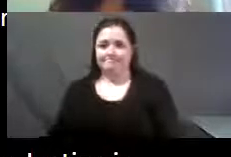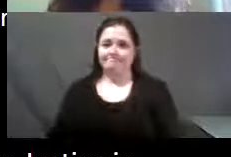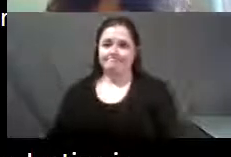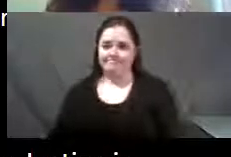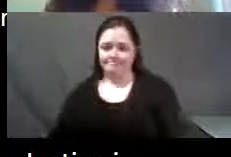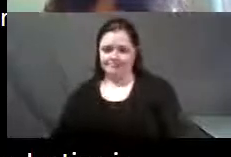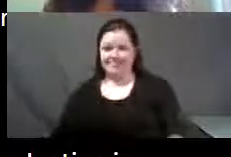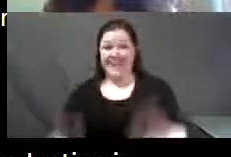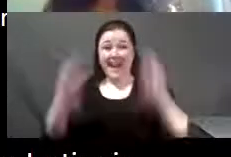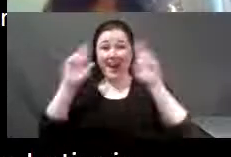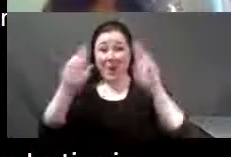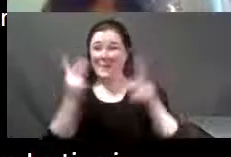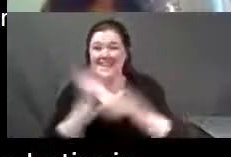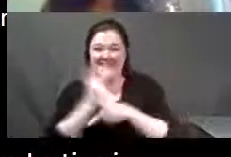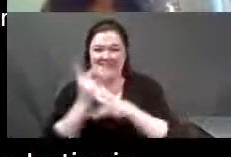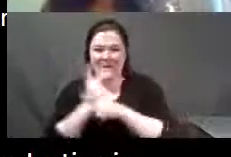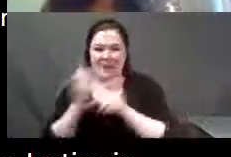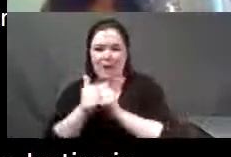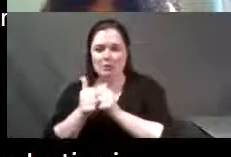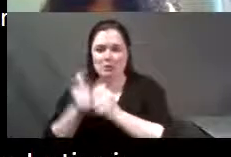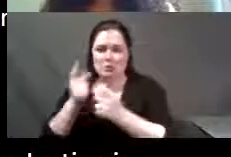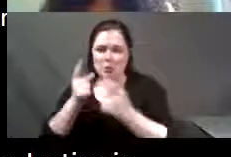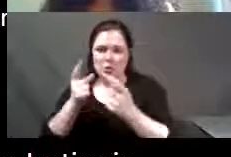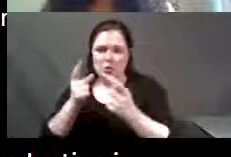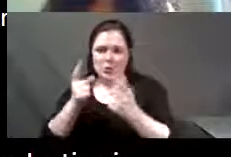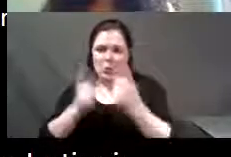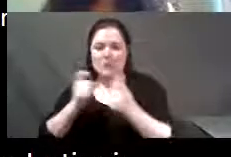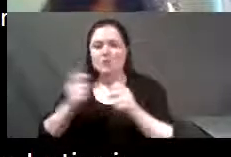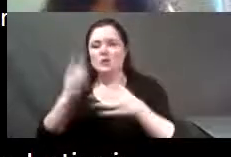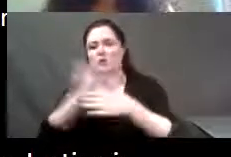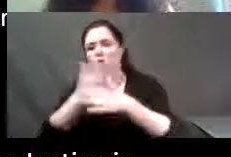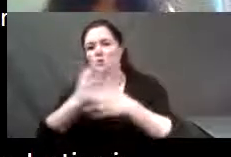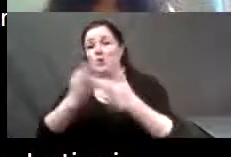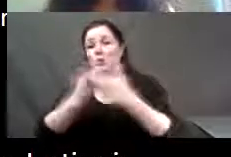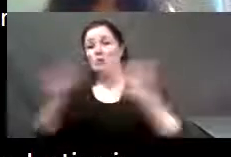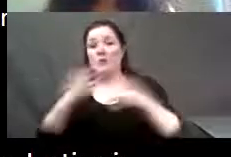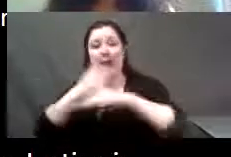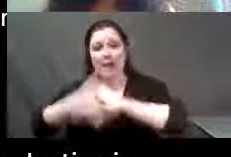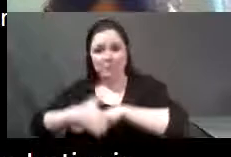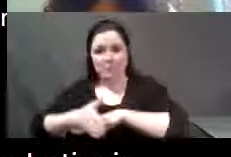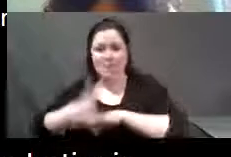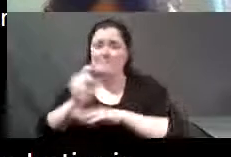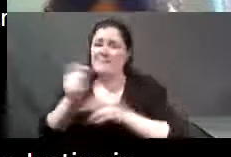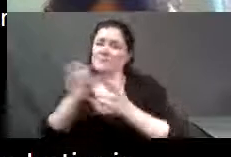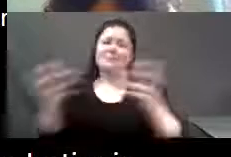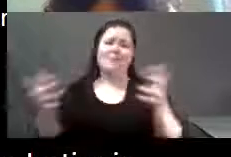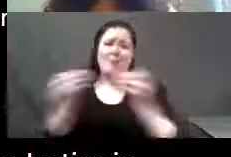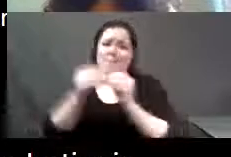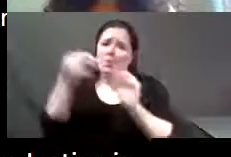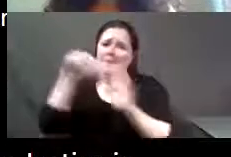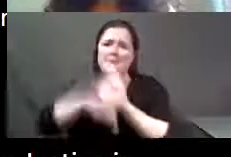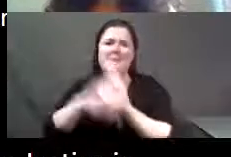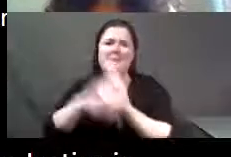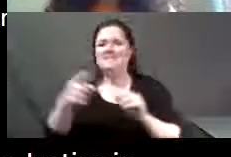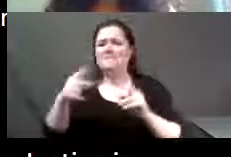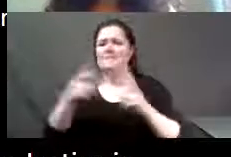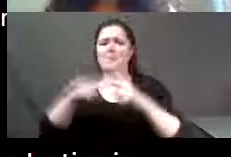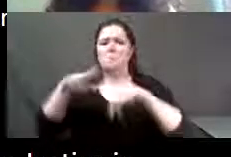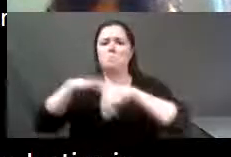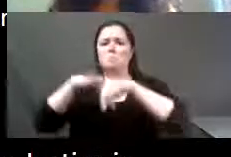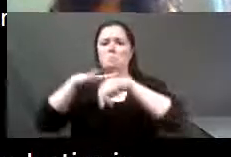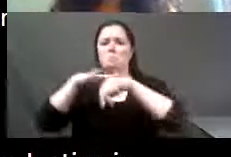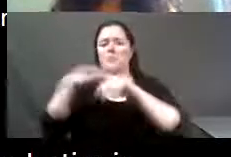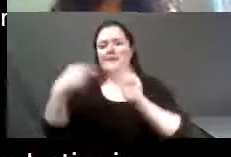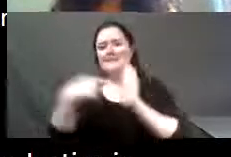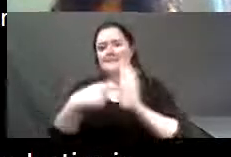do questions, and to share the resources afterward, but there's a lot more. This is only a sample of just the